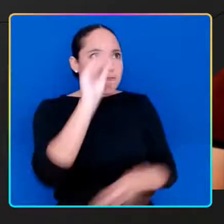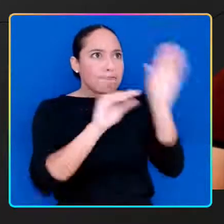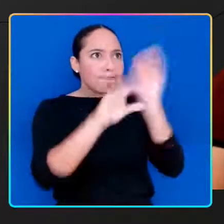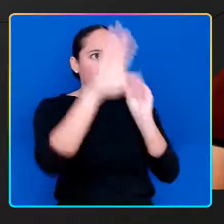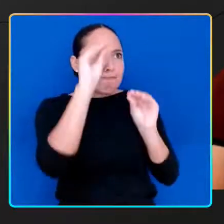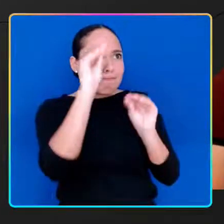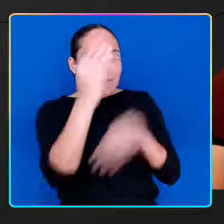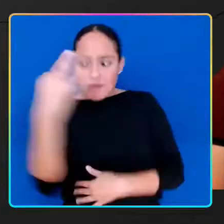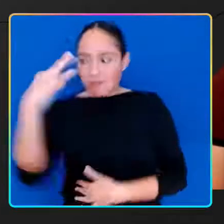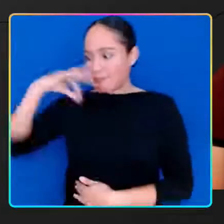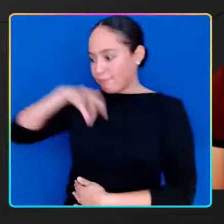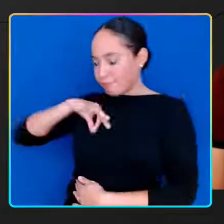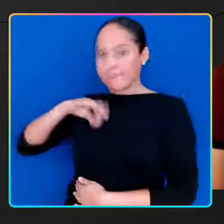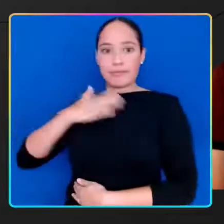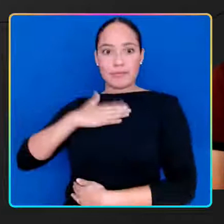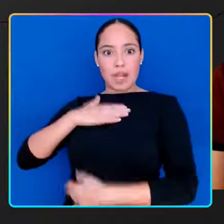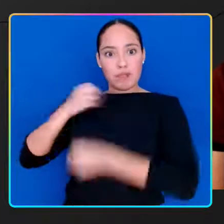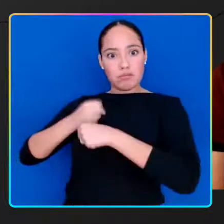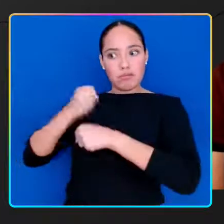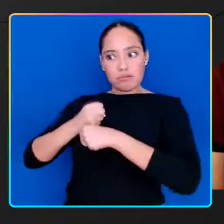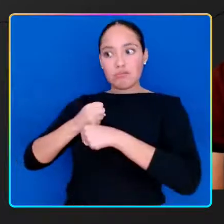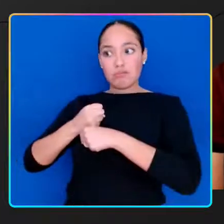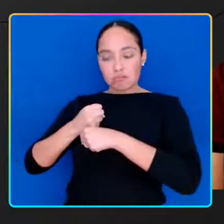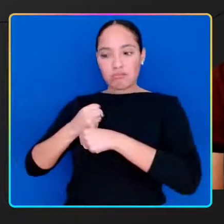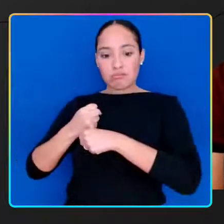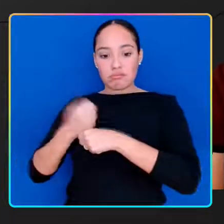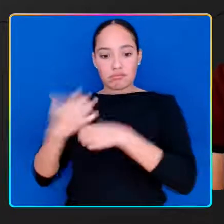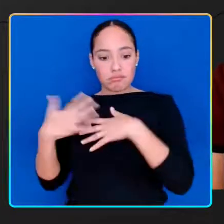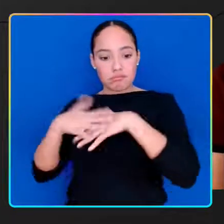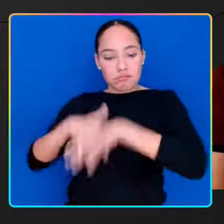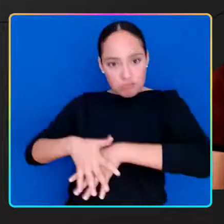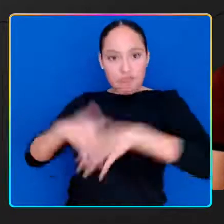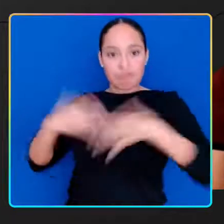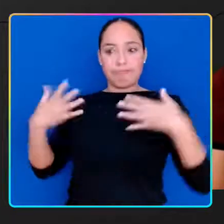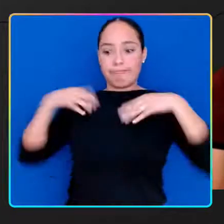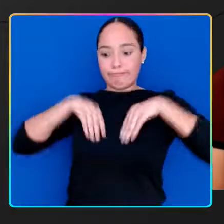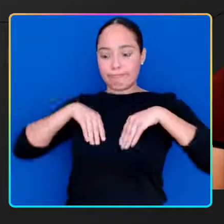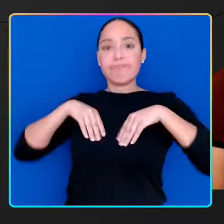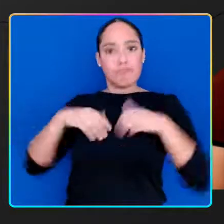doing. So yeah, I definitely hear you on that side of things. That's really cool.